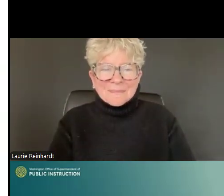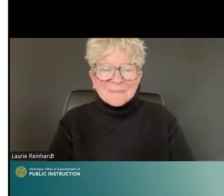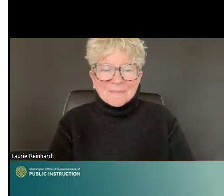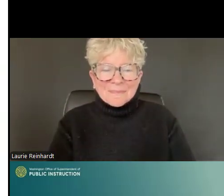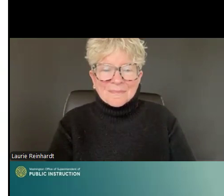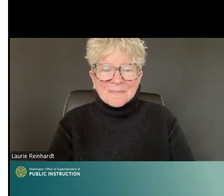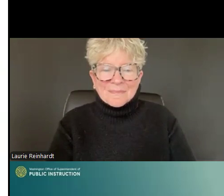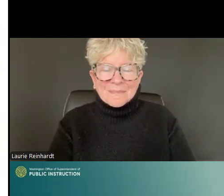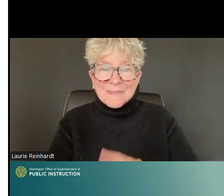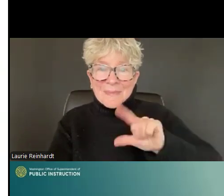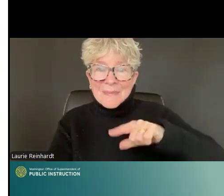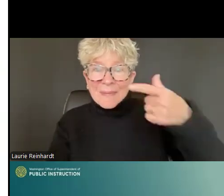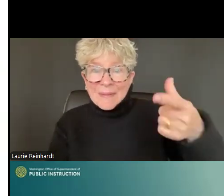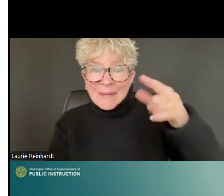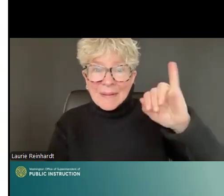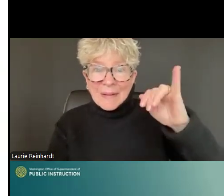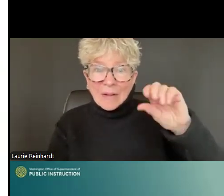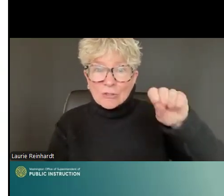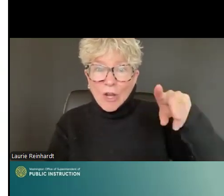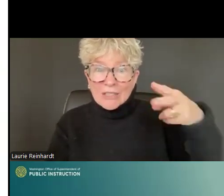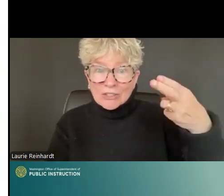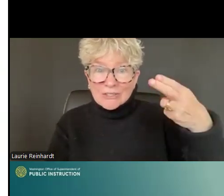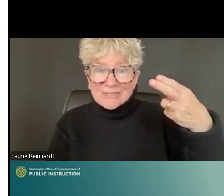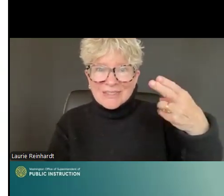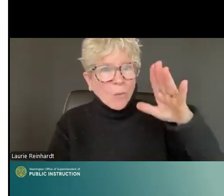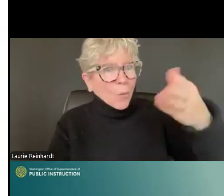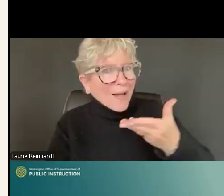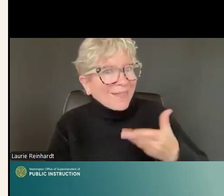I'm handing it over to Josh. Josh, welcome.